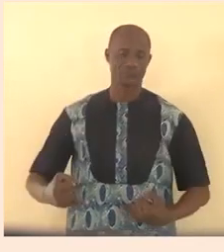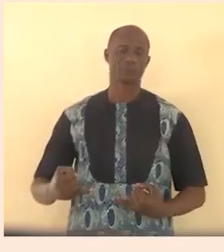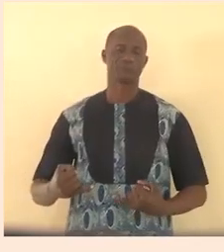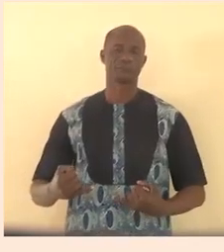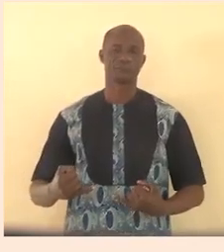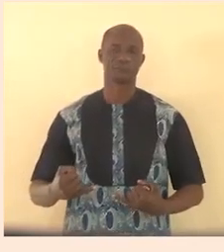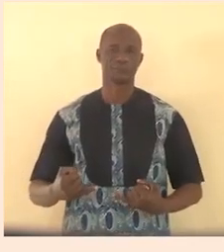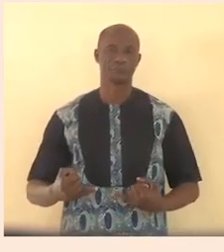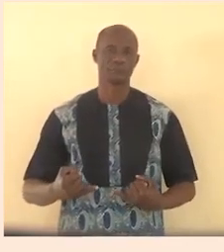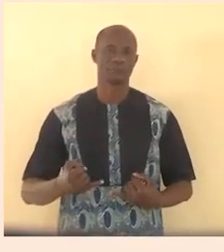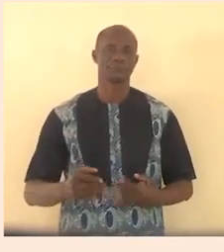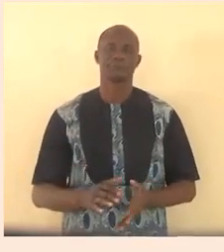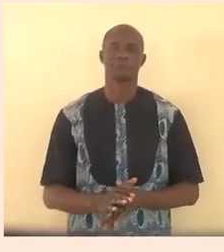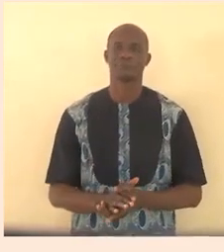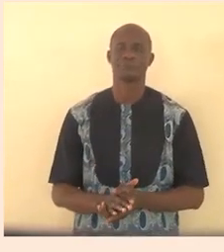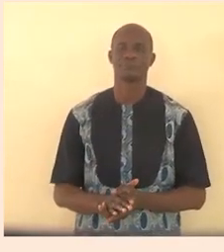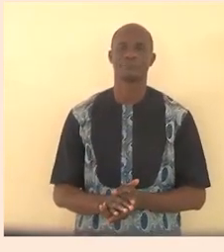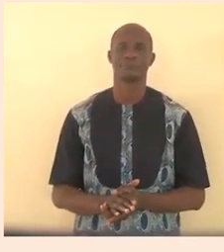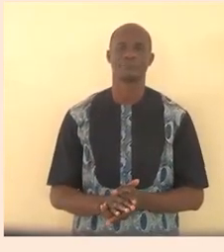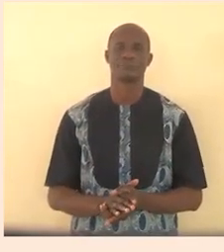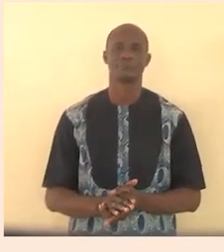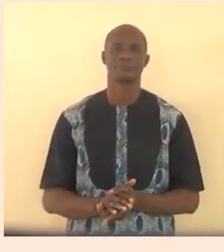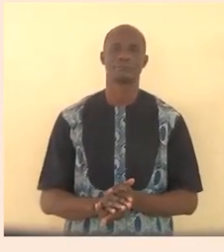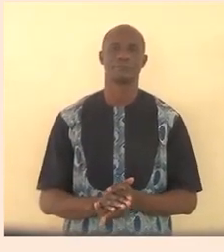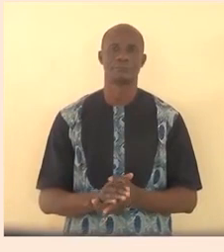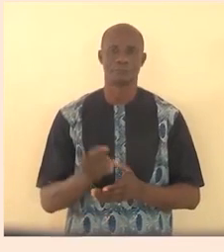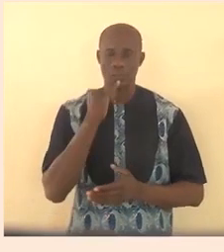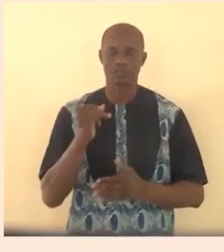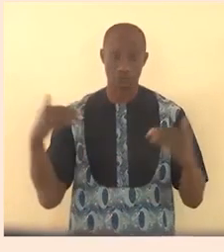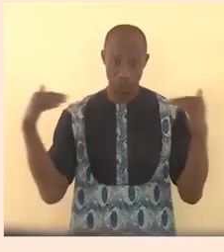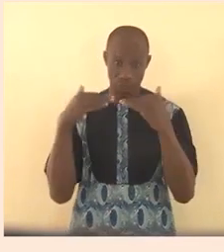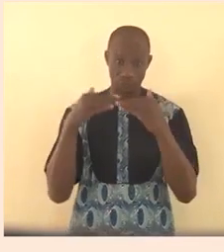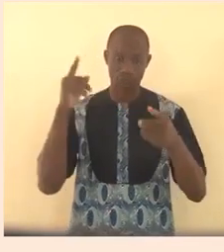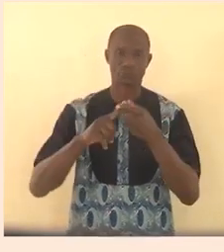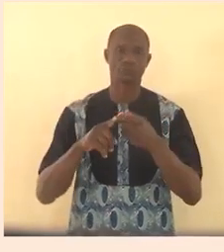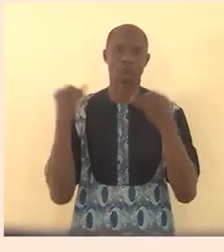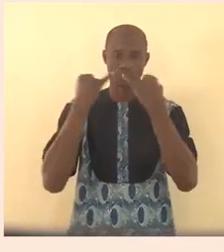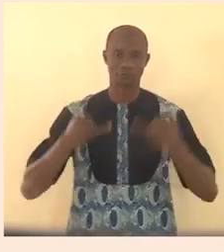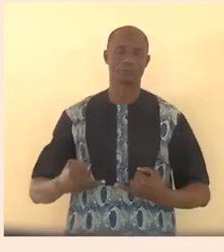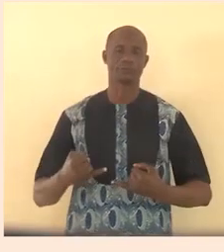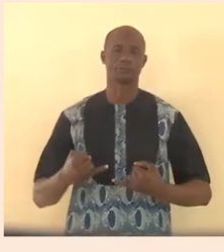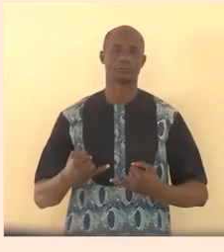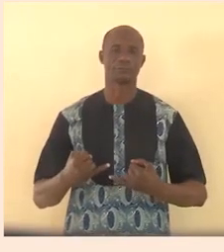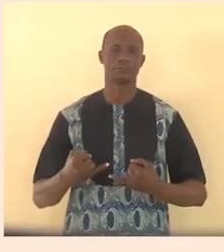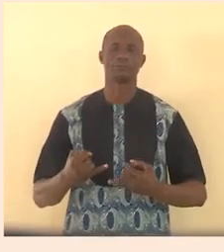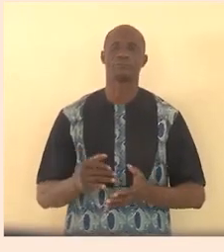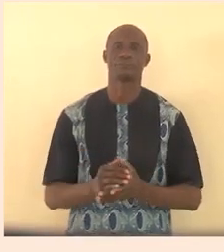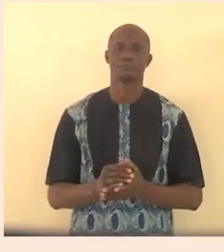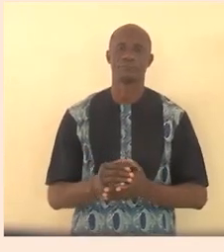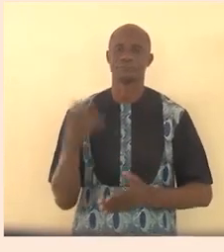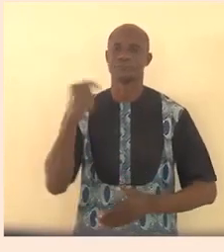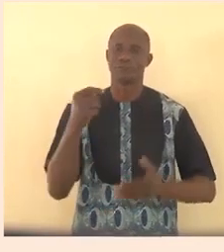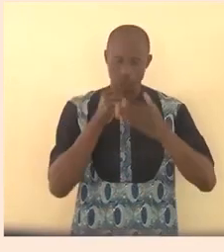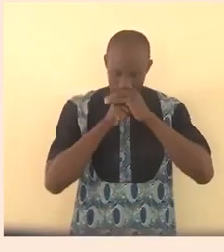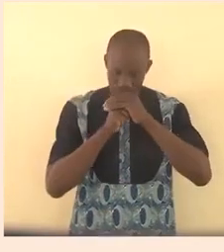Covetousness, greed, and avarice is equivalent to idolatry,